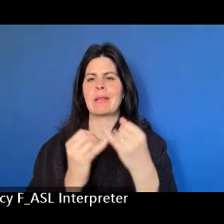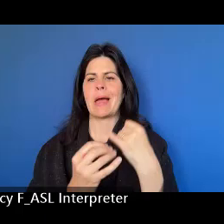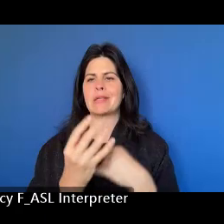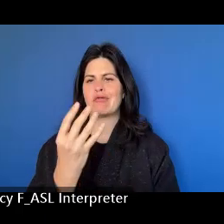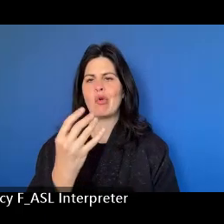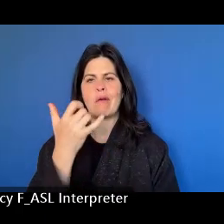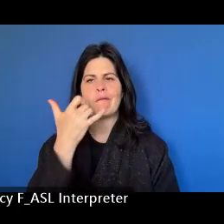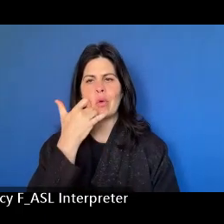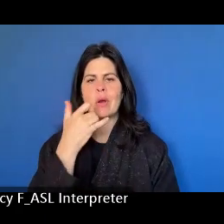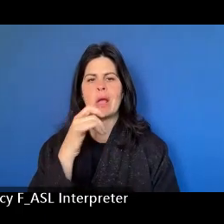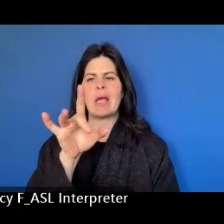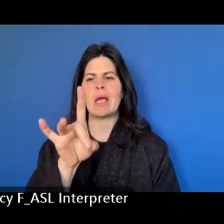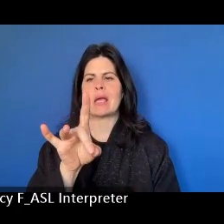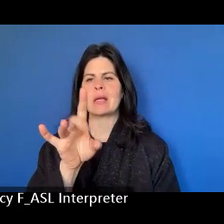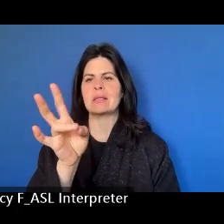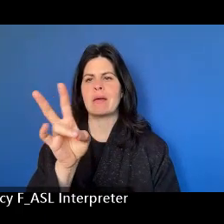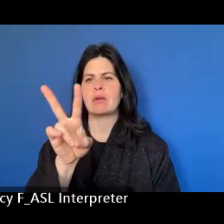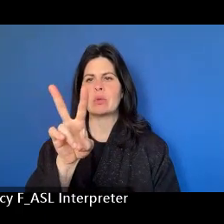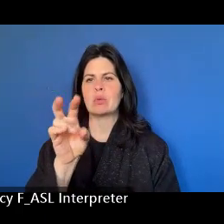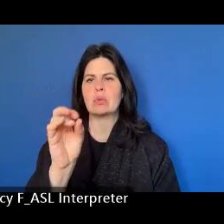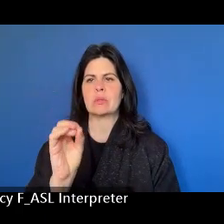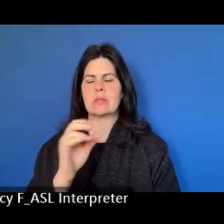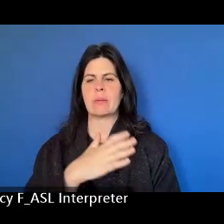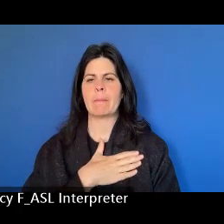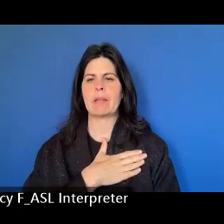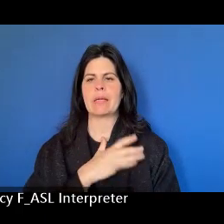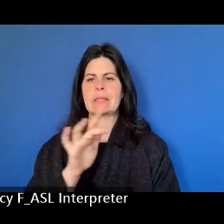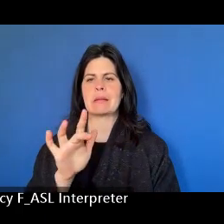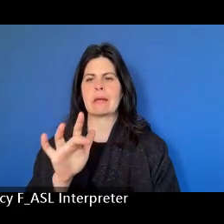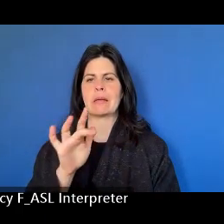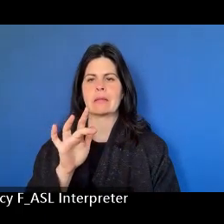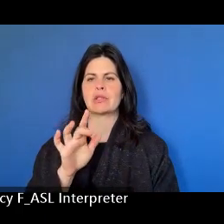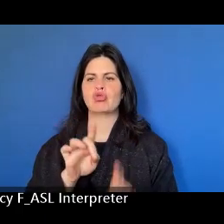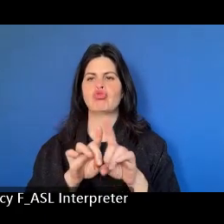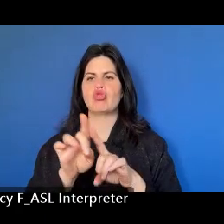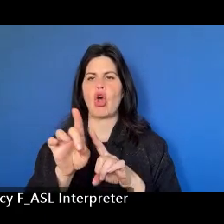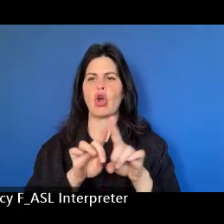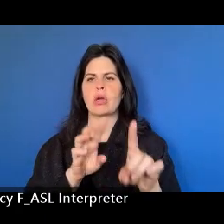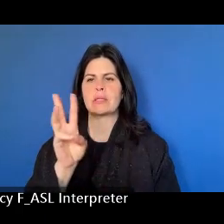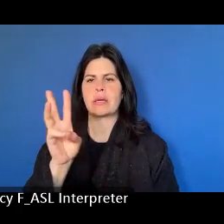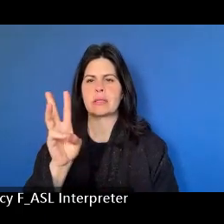8720. Please push *6 and we should be able to hear you.